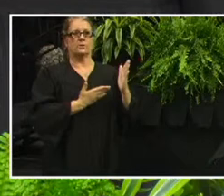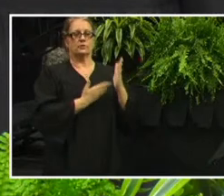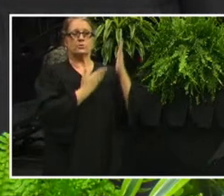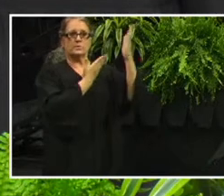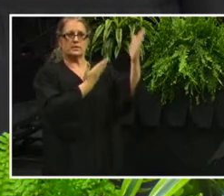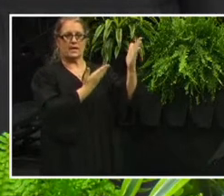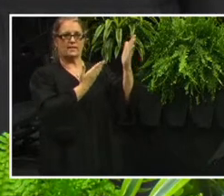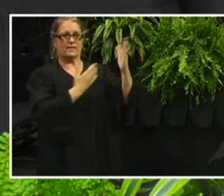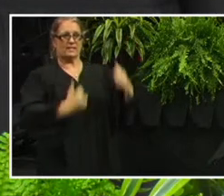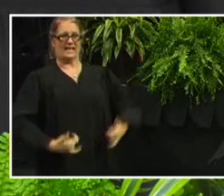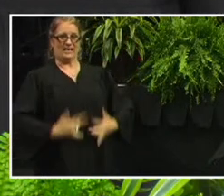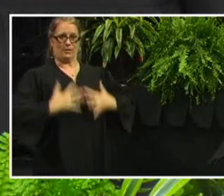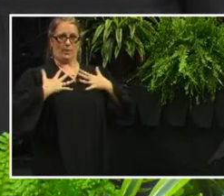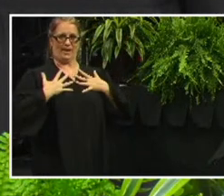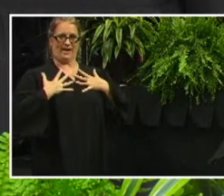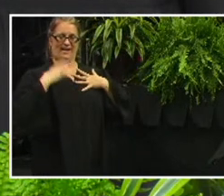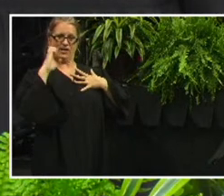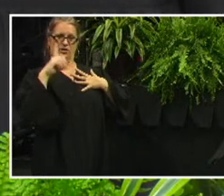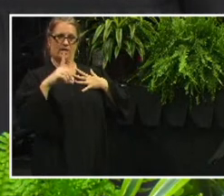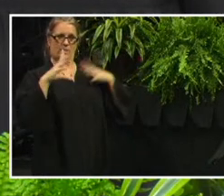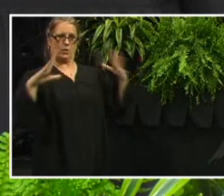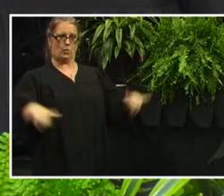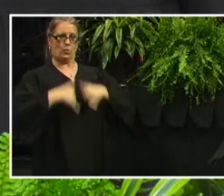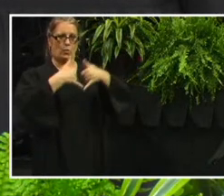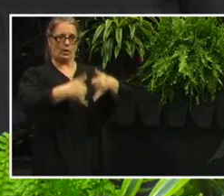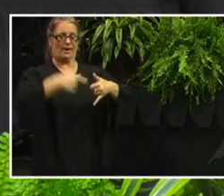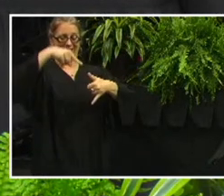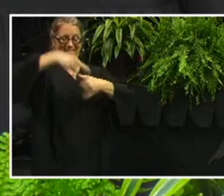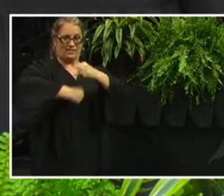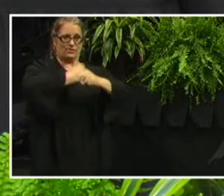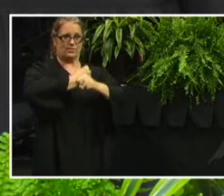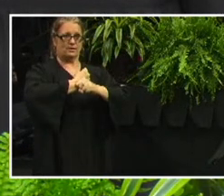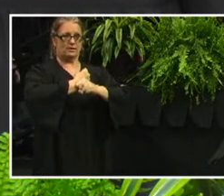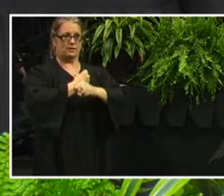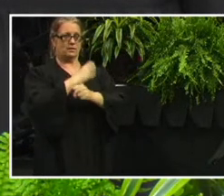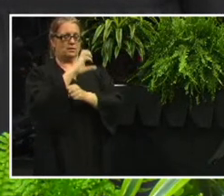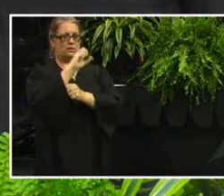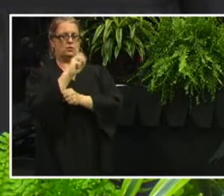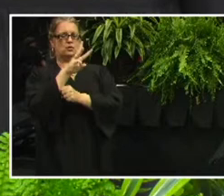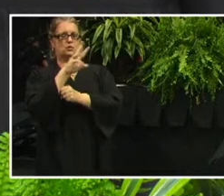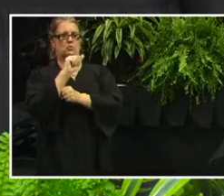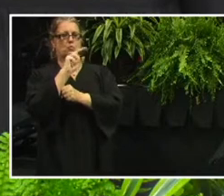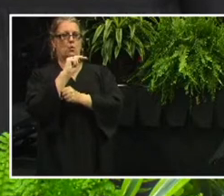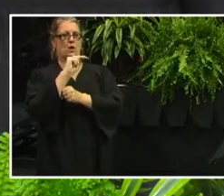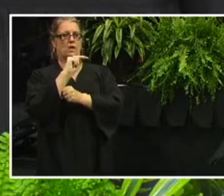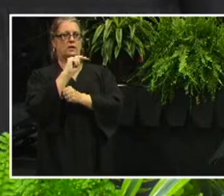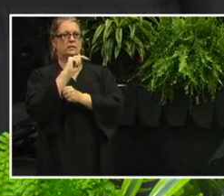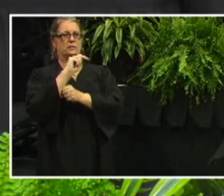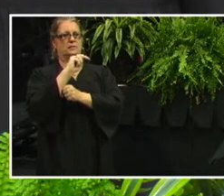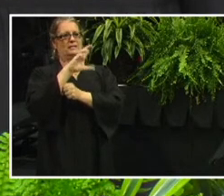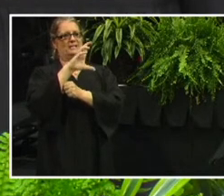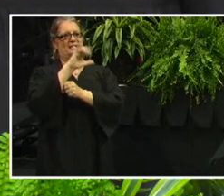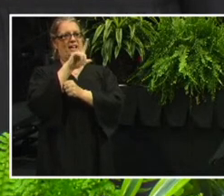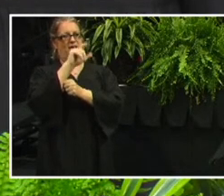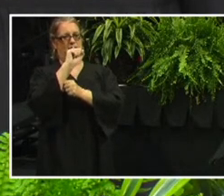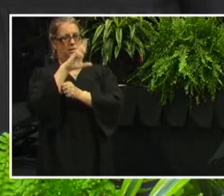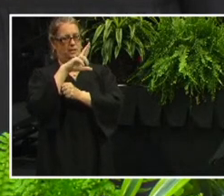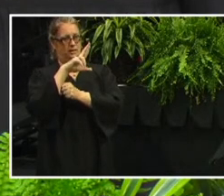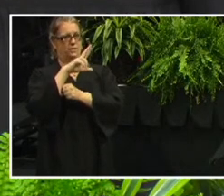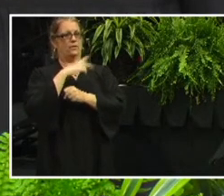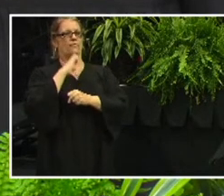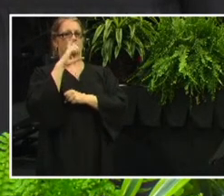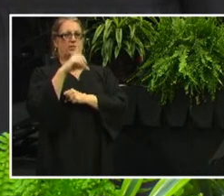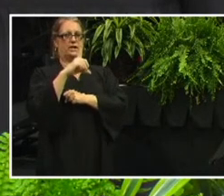this Inspirational Educator Award this year is Swan Seiler, a member of the Board of Directors for the